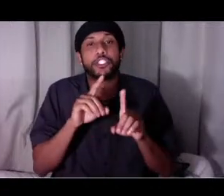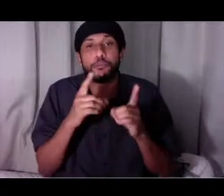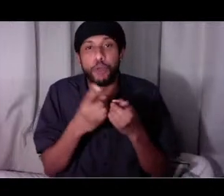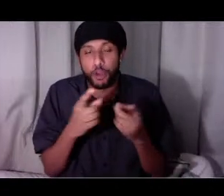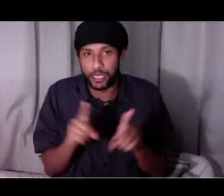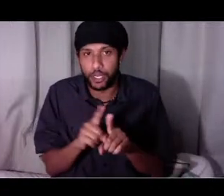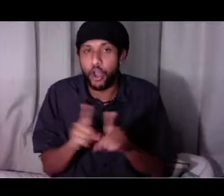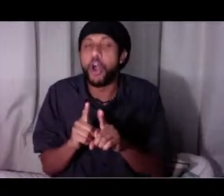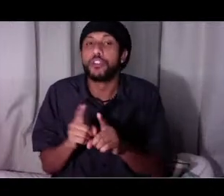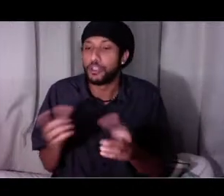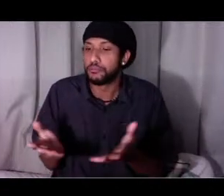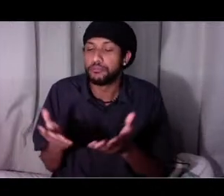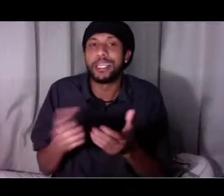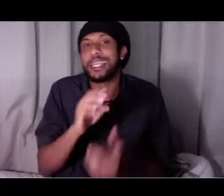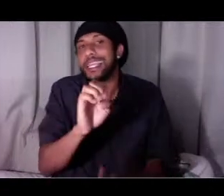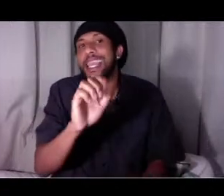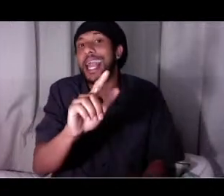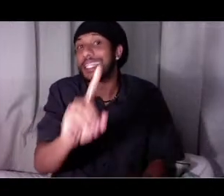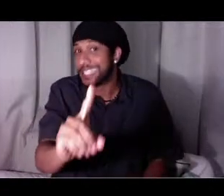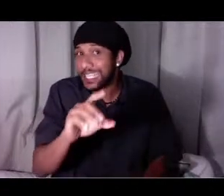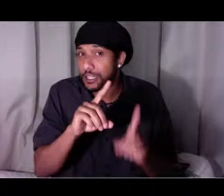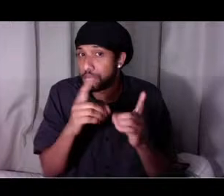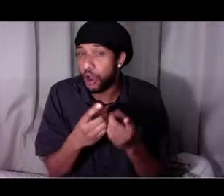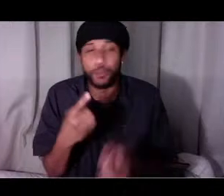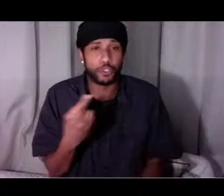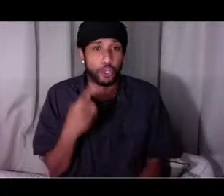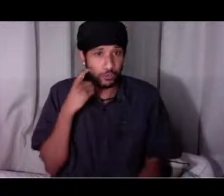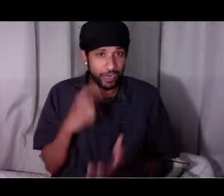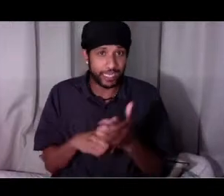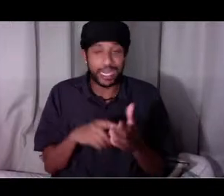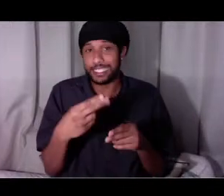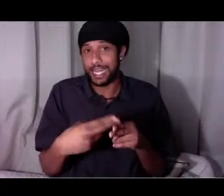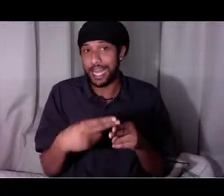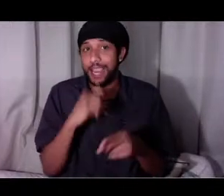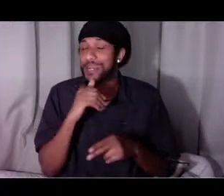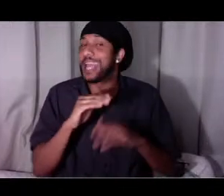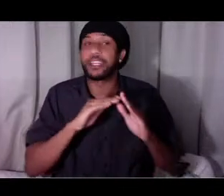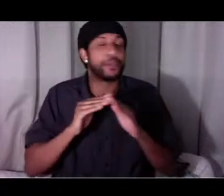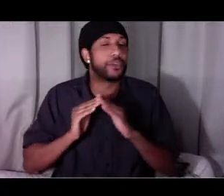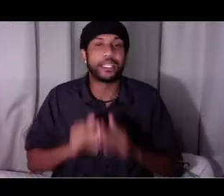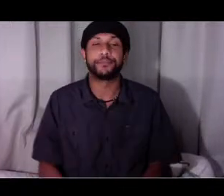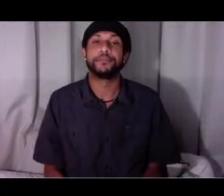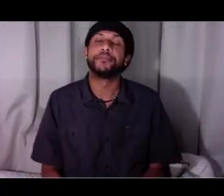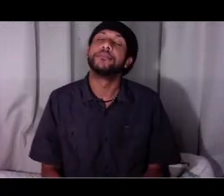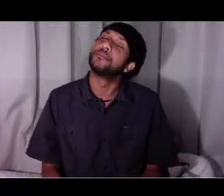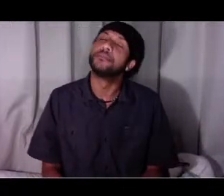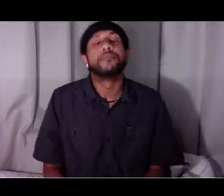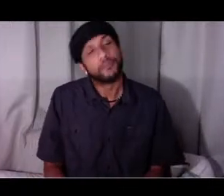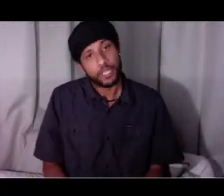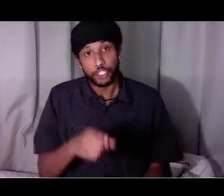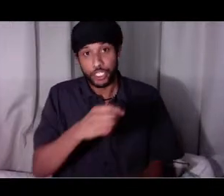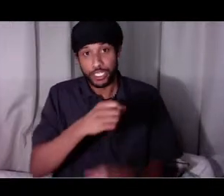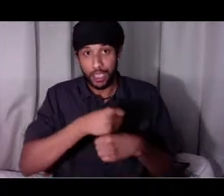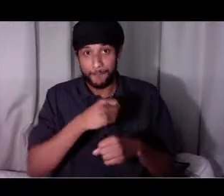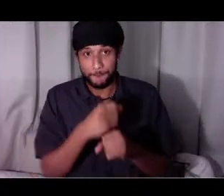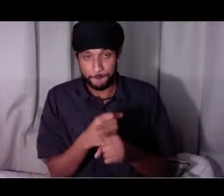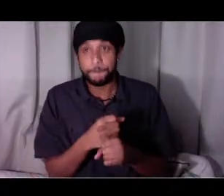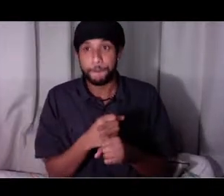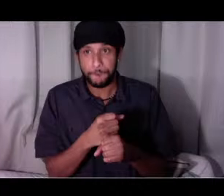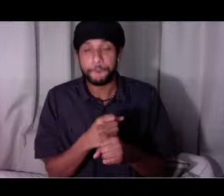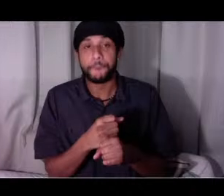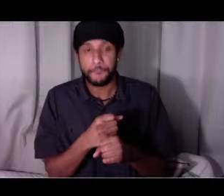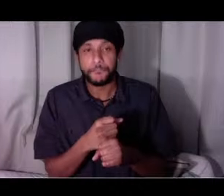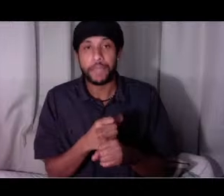as uplifting the ELD Department which was only recognized in name not in community she has since created a dedicated team of teachers